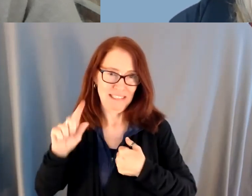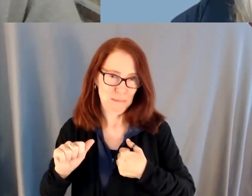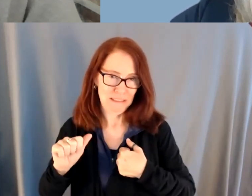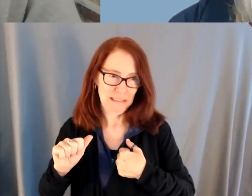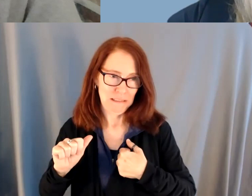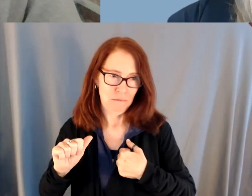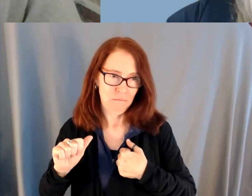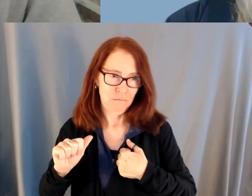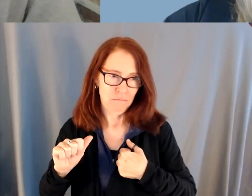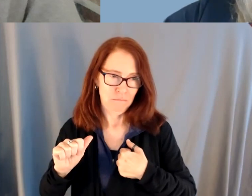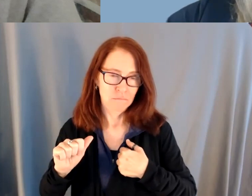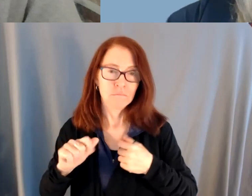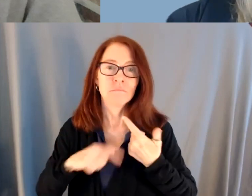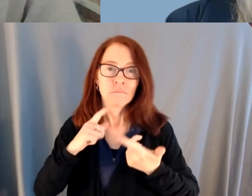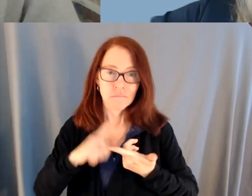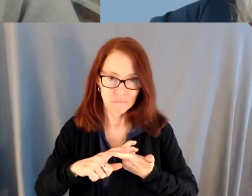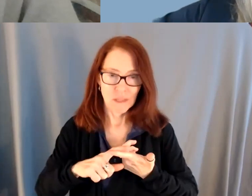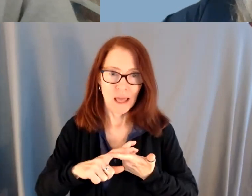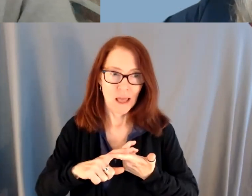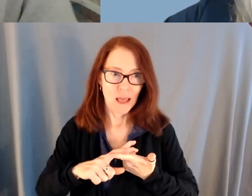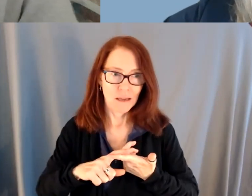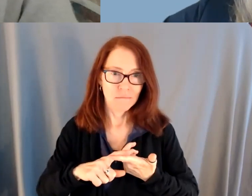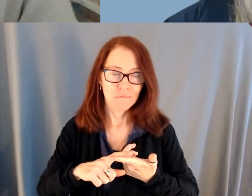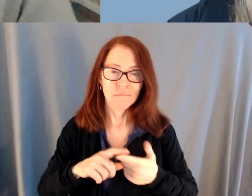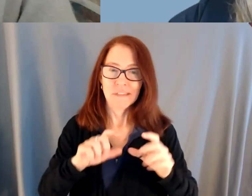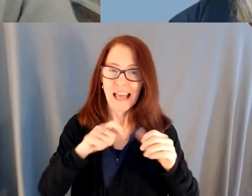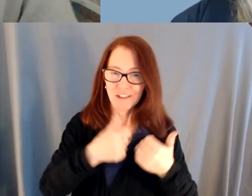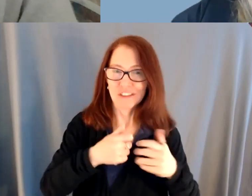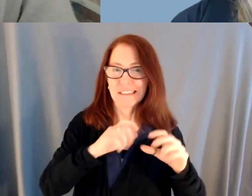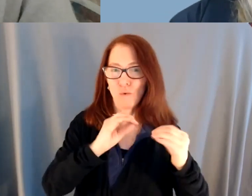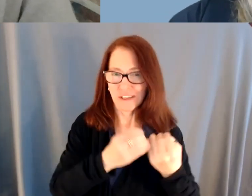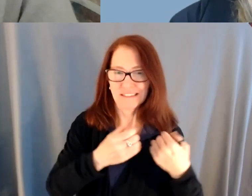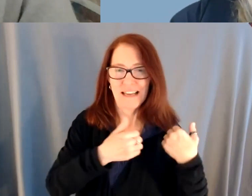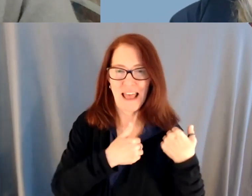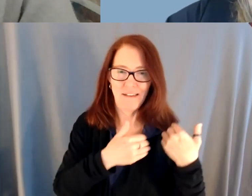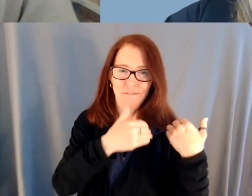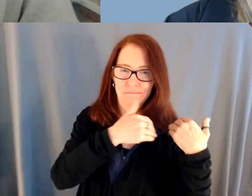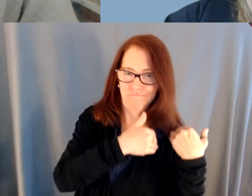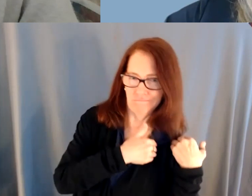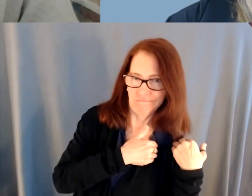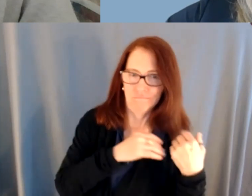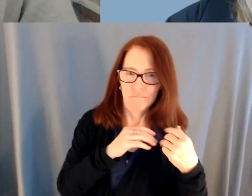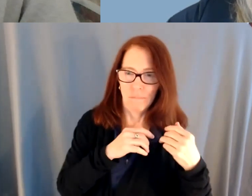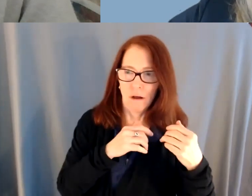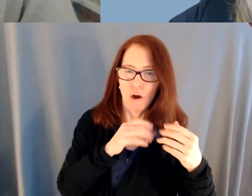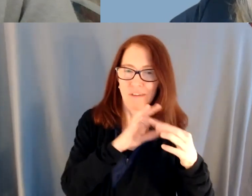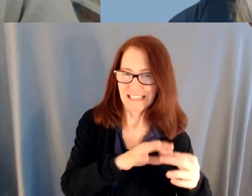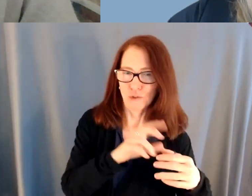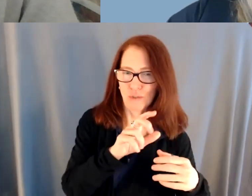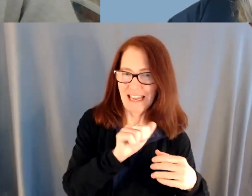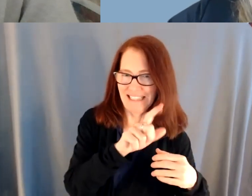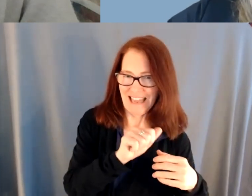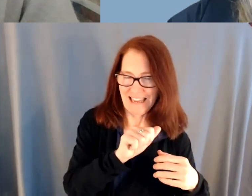you would have communication access obligations under the ADA. If you need communication access because